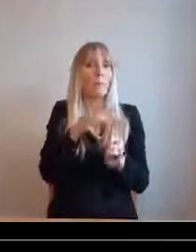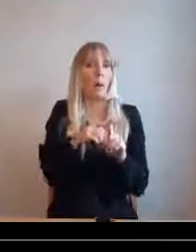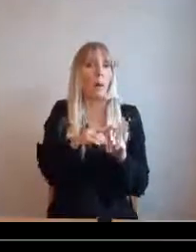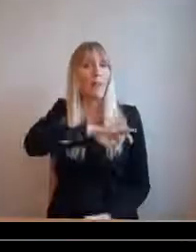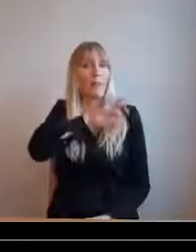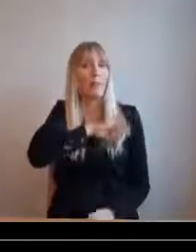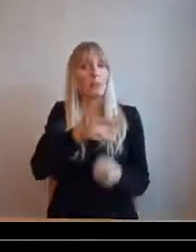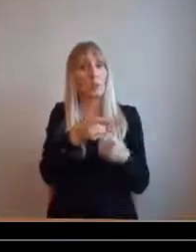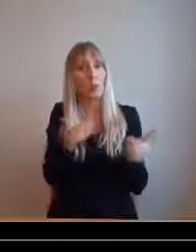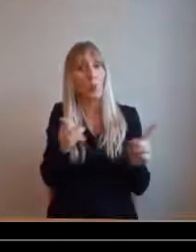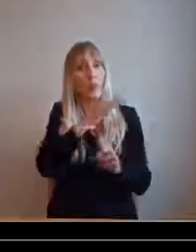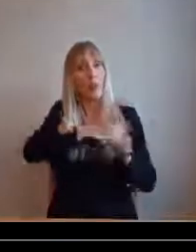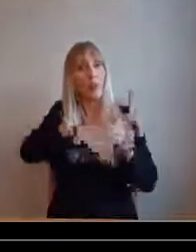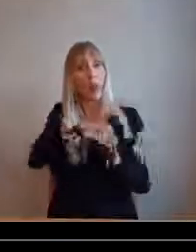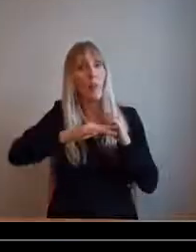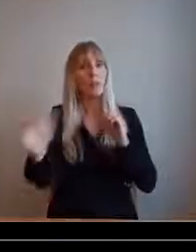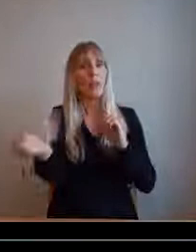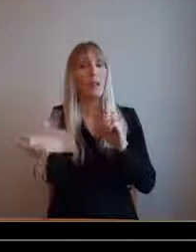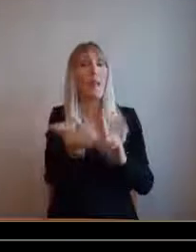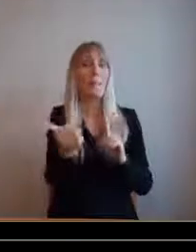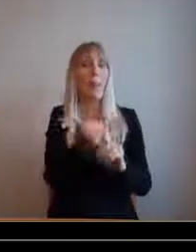to the environmental impacts.